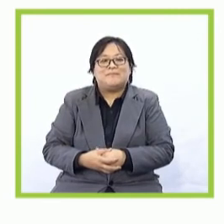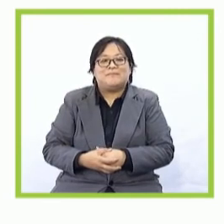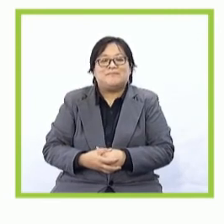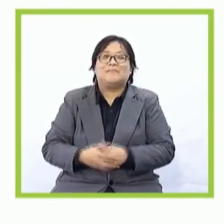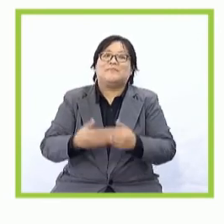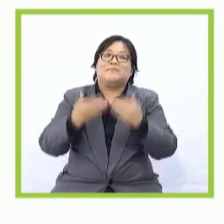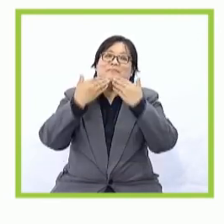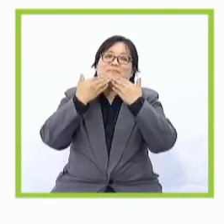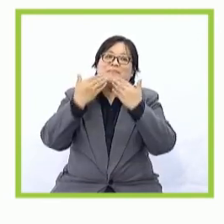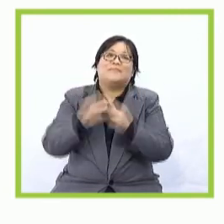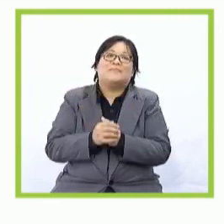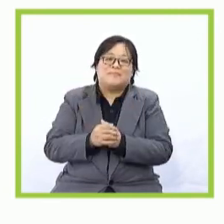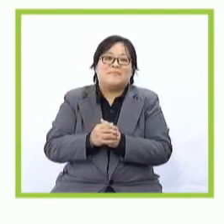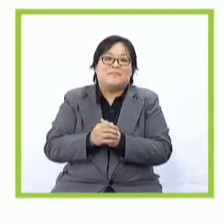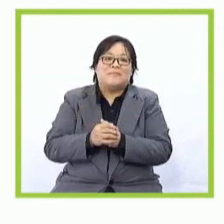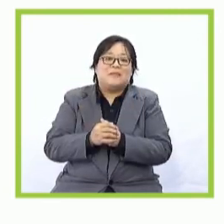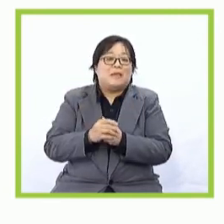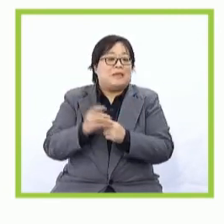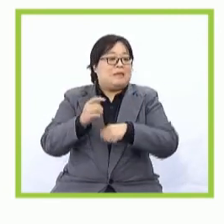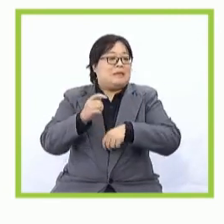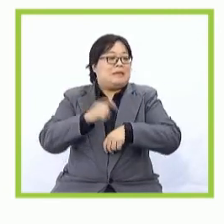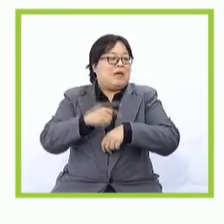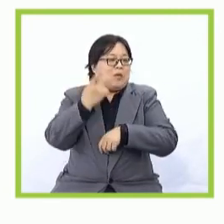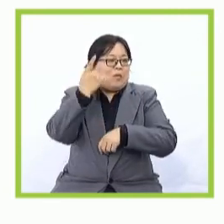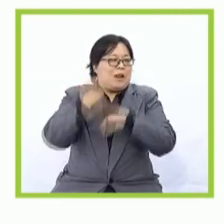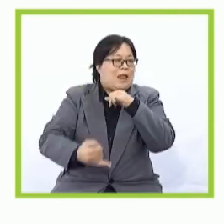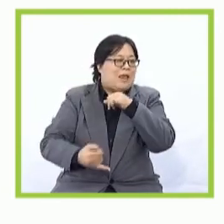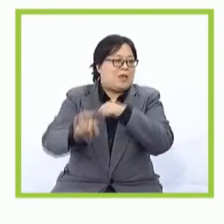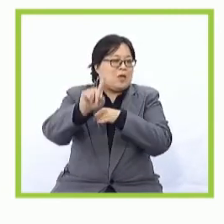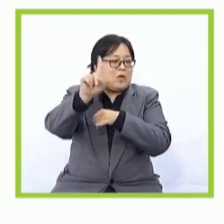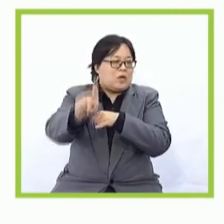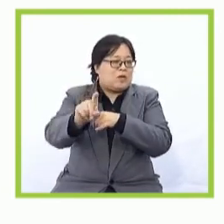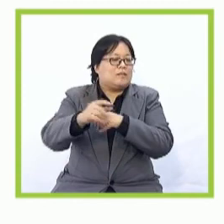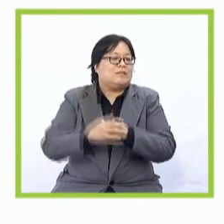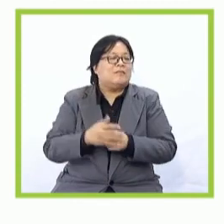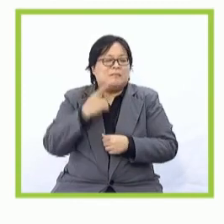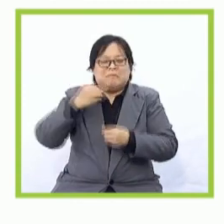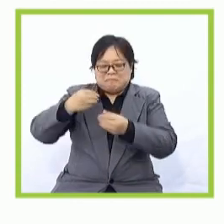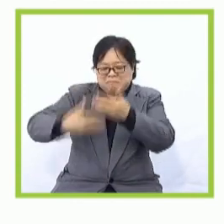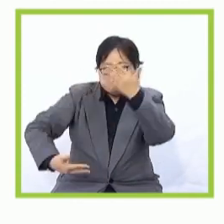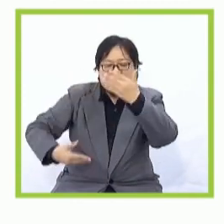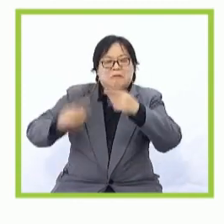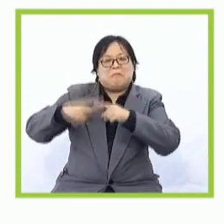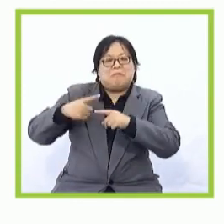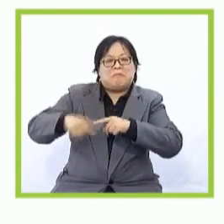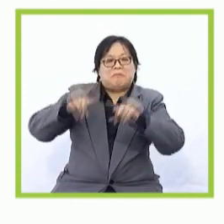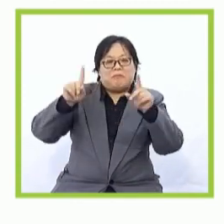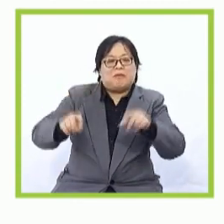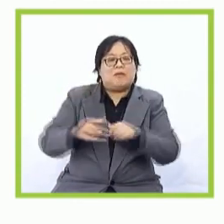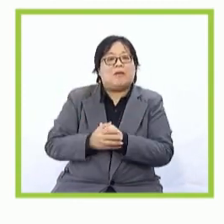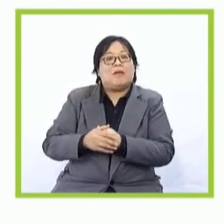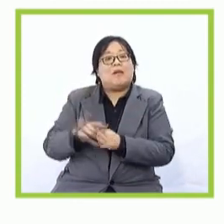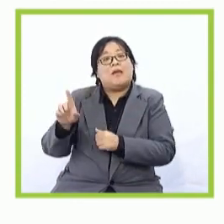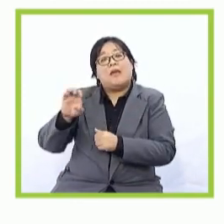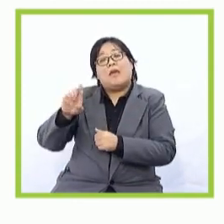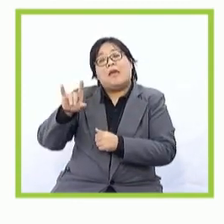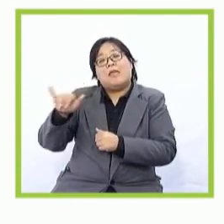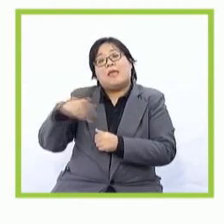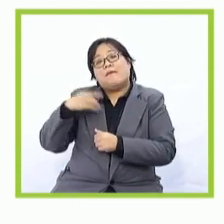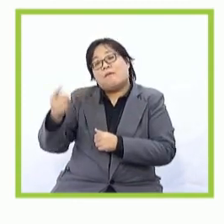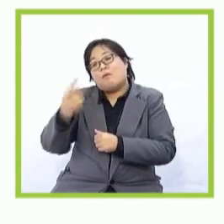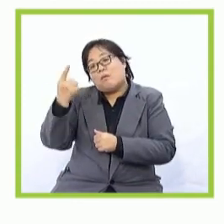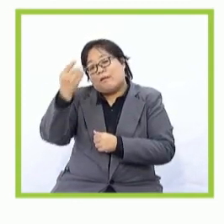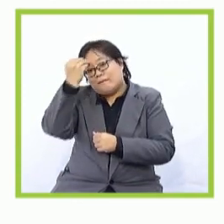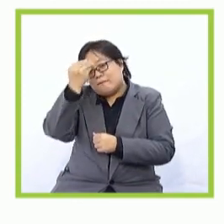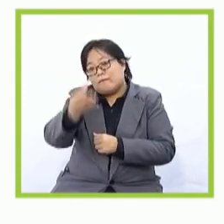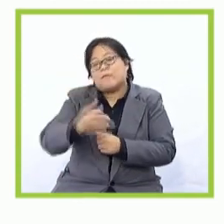Thanks. I think just in the interest of time, a couple of last questions to you, Ben. There are several. Dr. Eddie has another question, which he